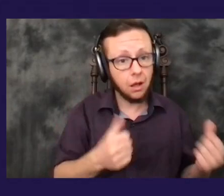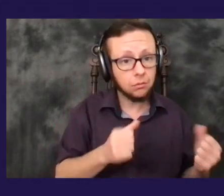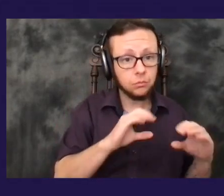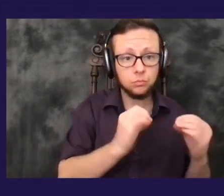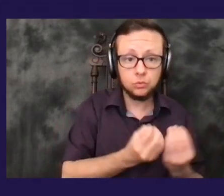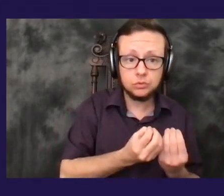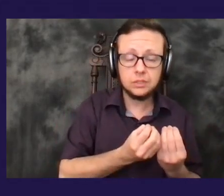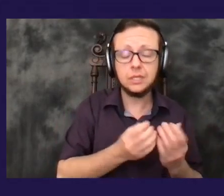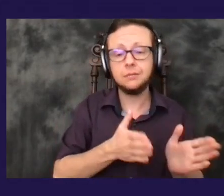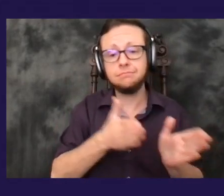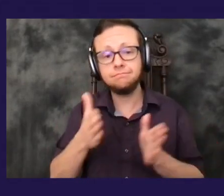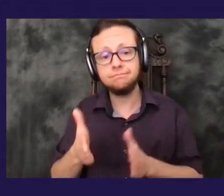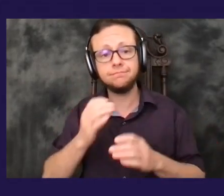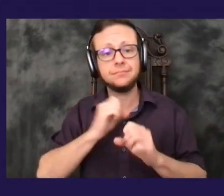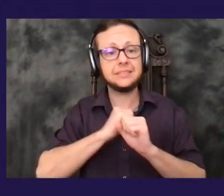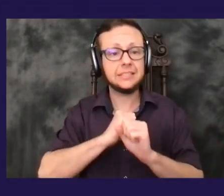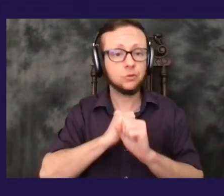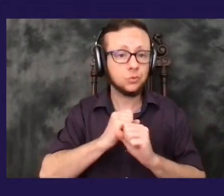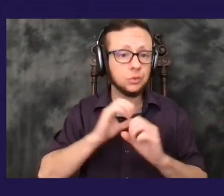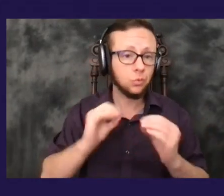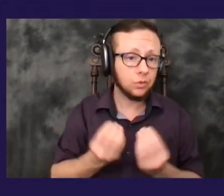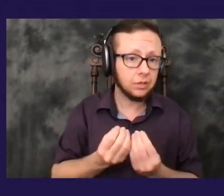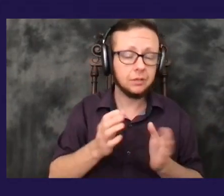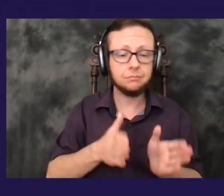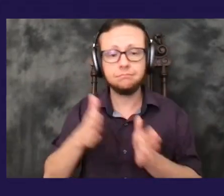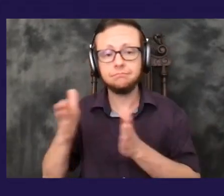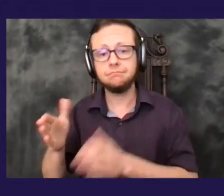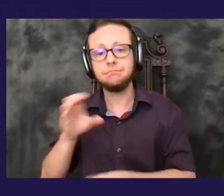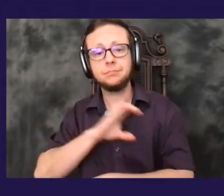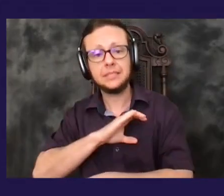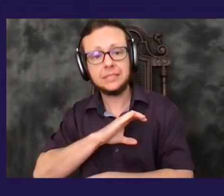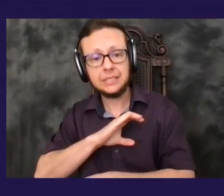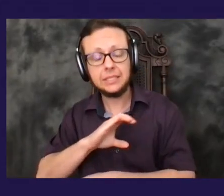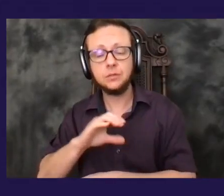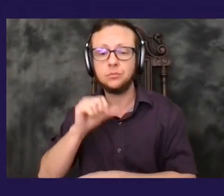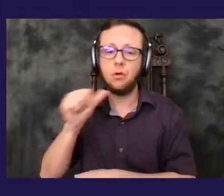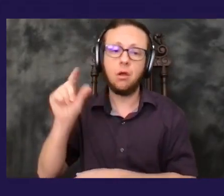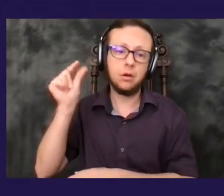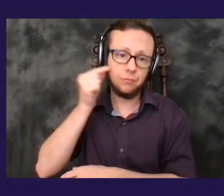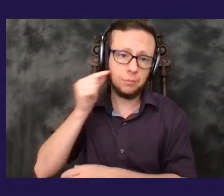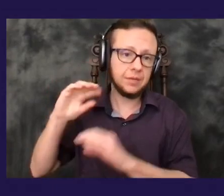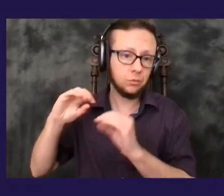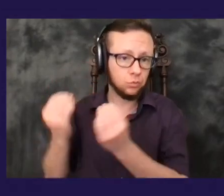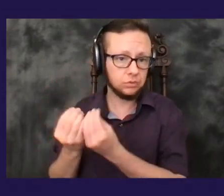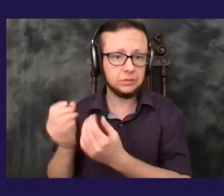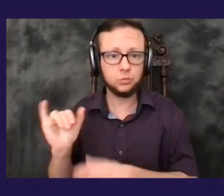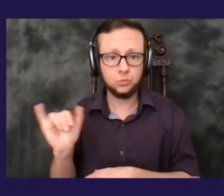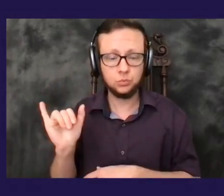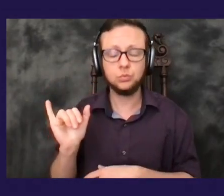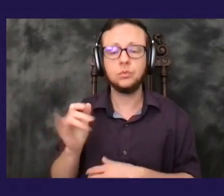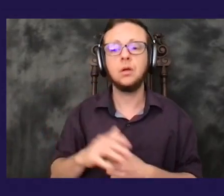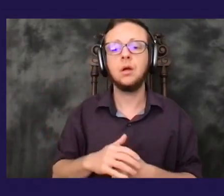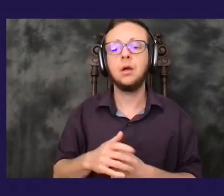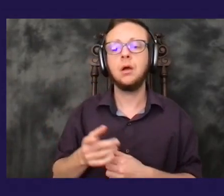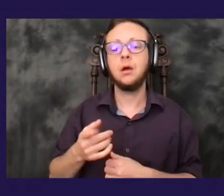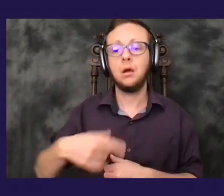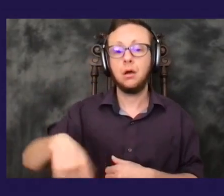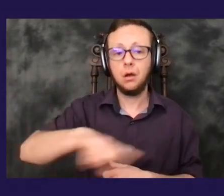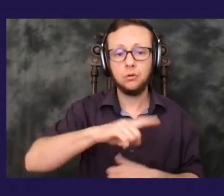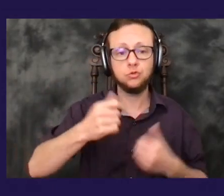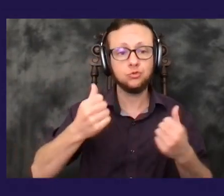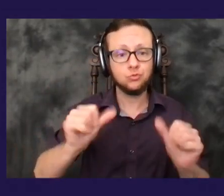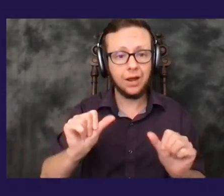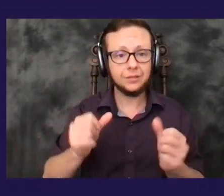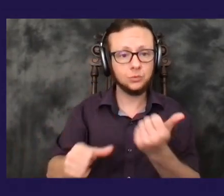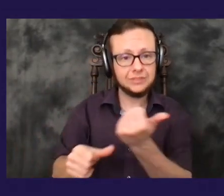organizations, security organizations, police, or non-governmental organizations that are attempting to assist the